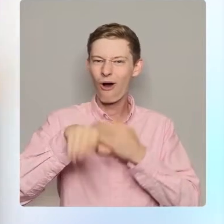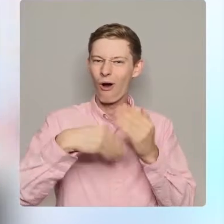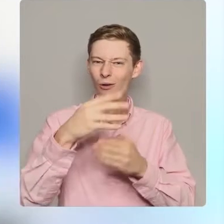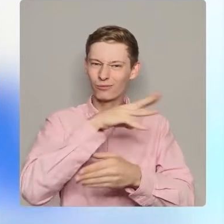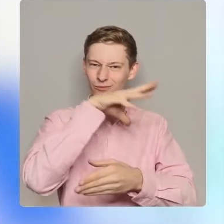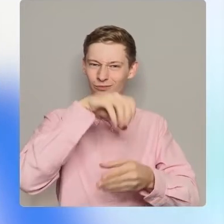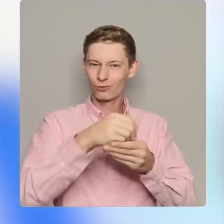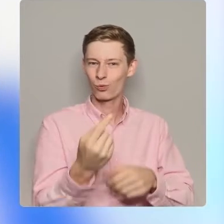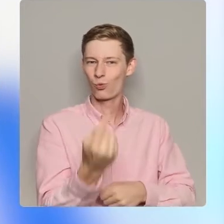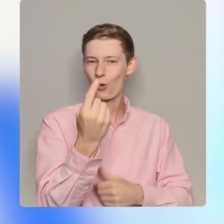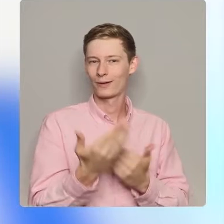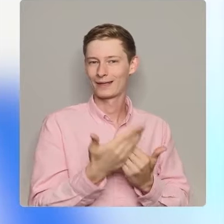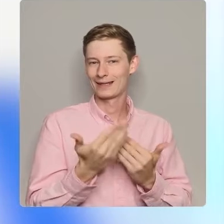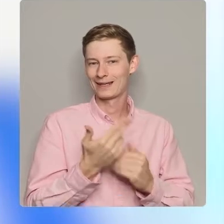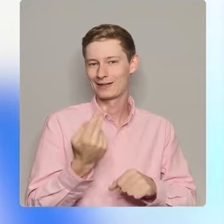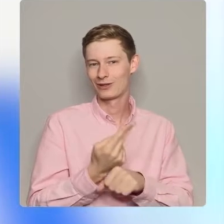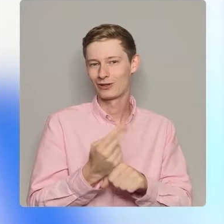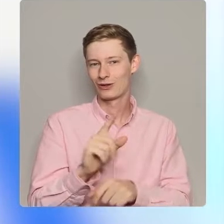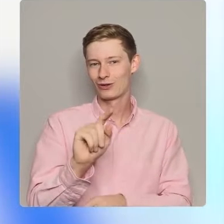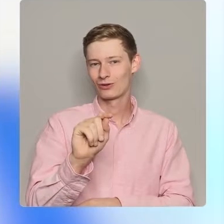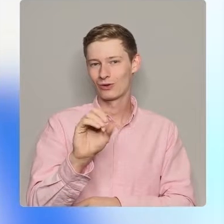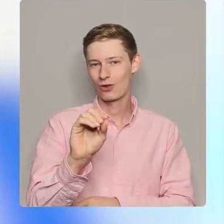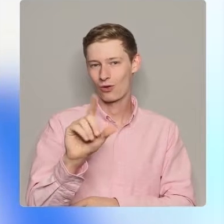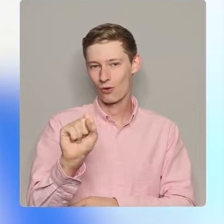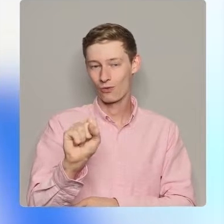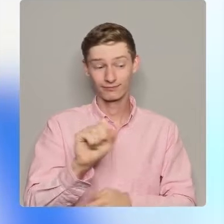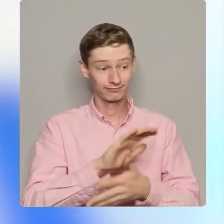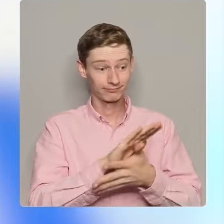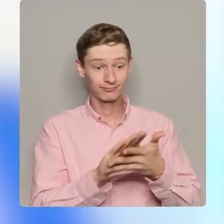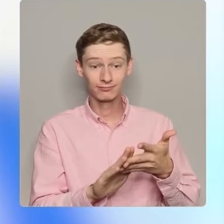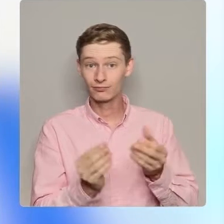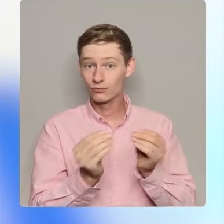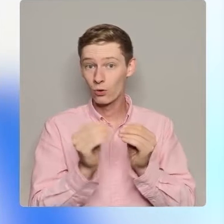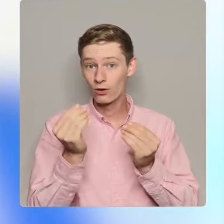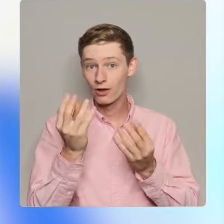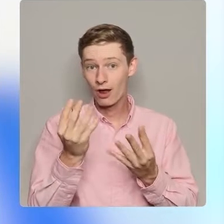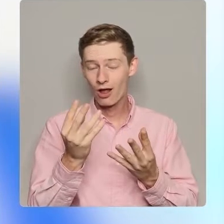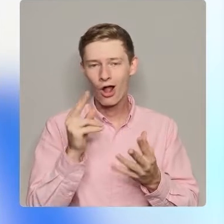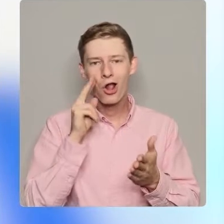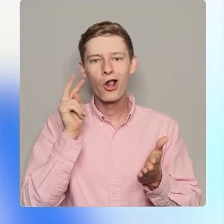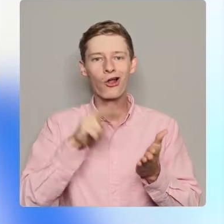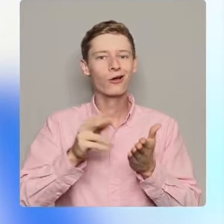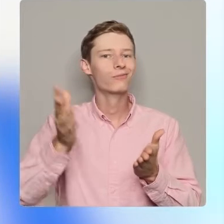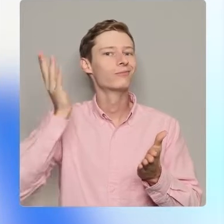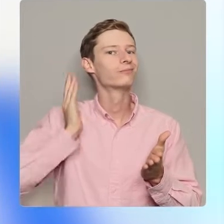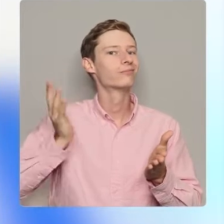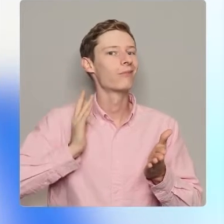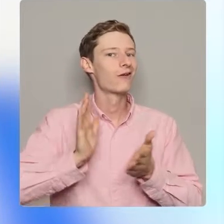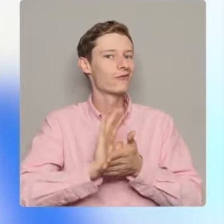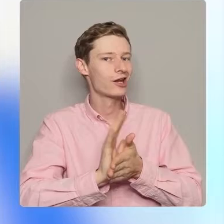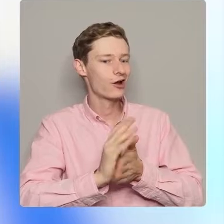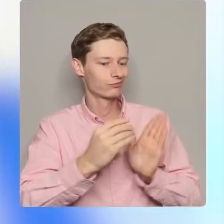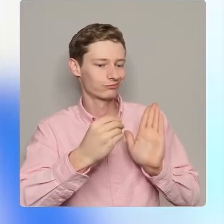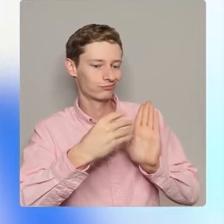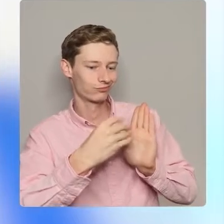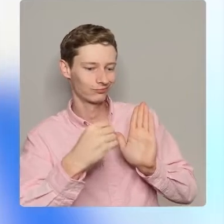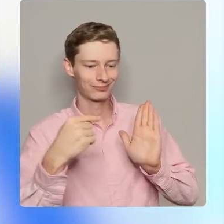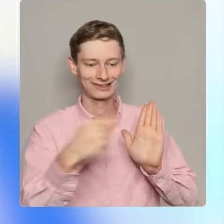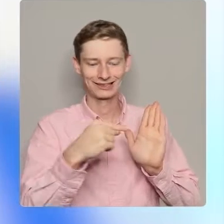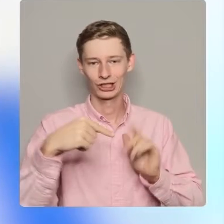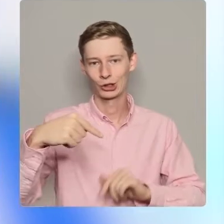tool. For more specific details on these Developer Hub features, you can check out our past videos by scanning this QR